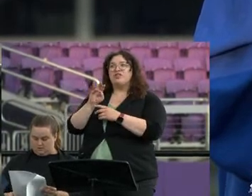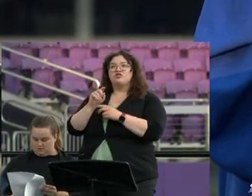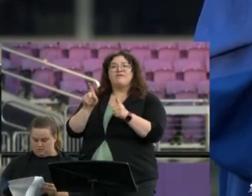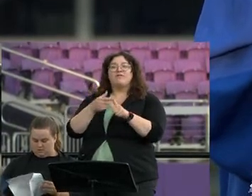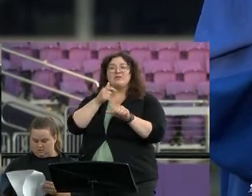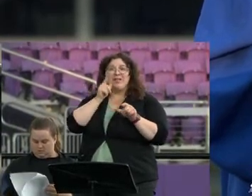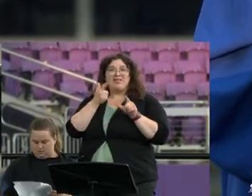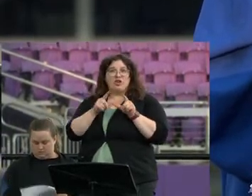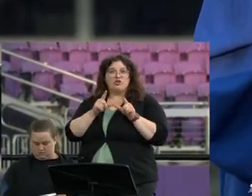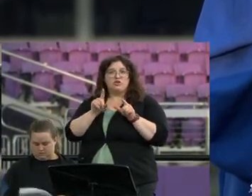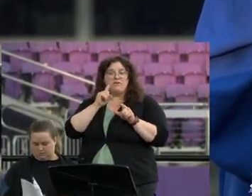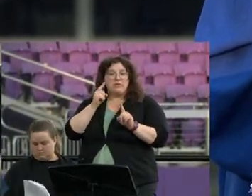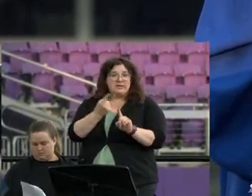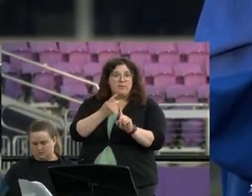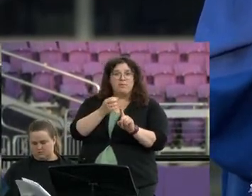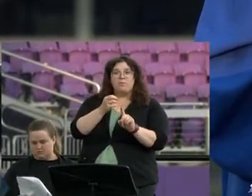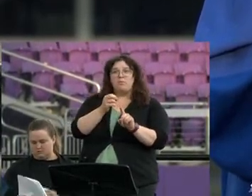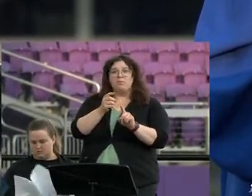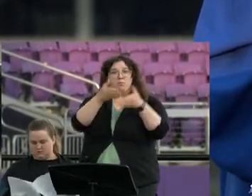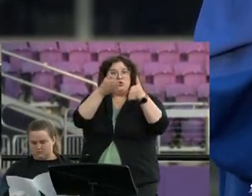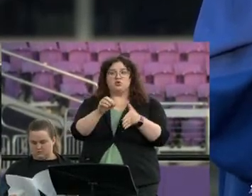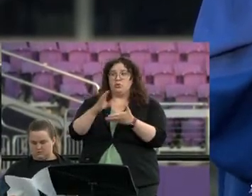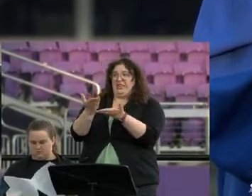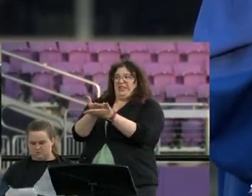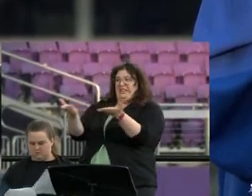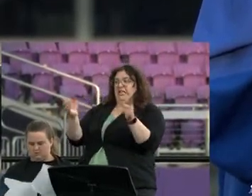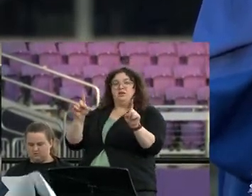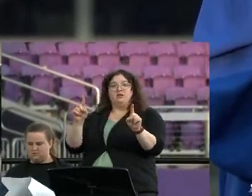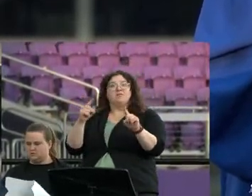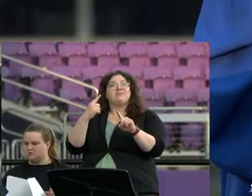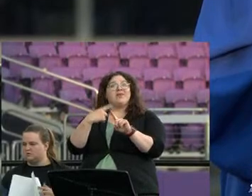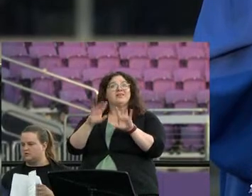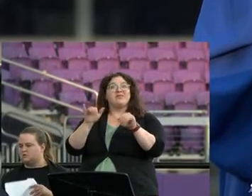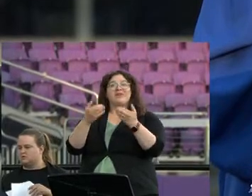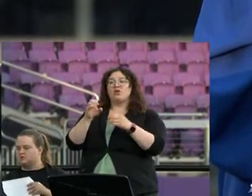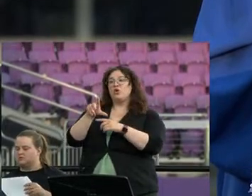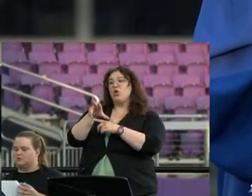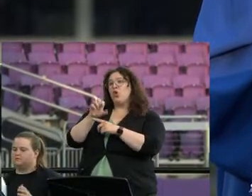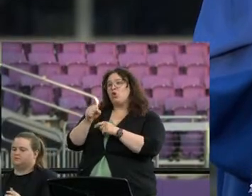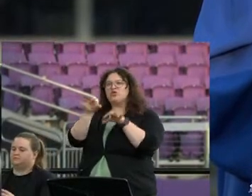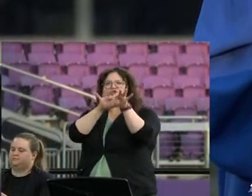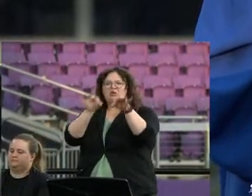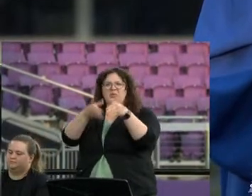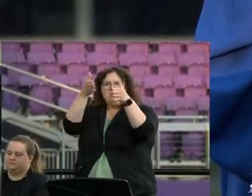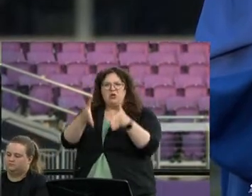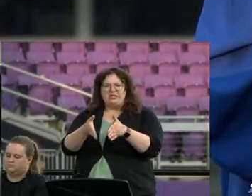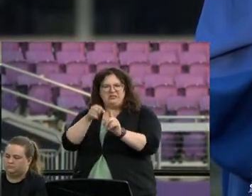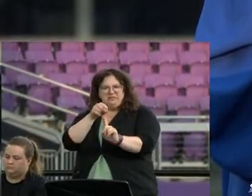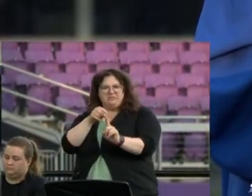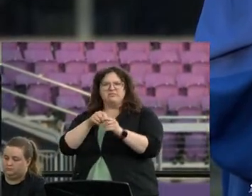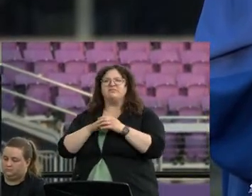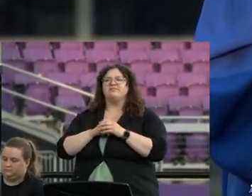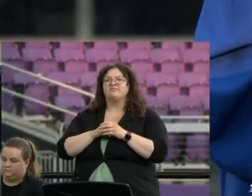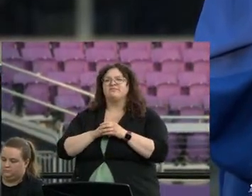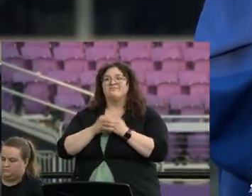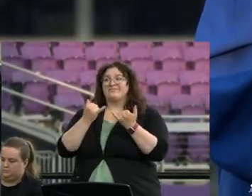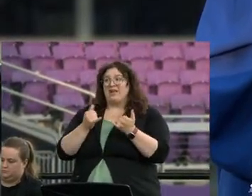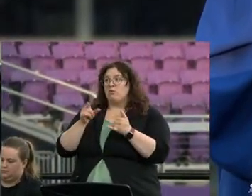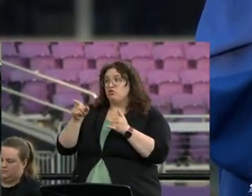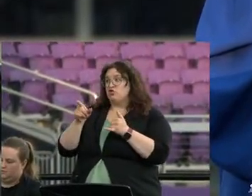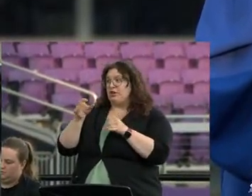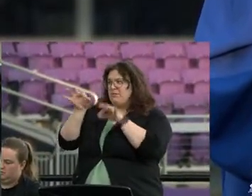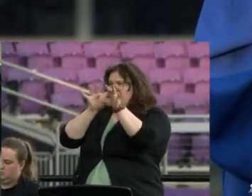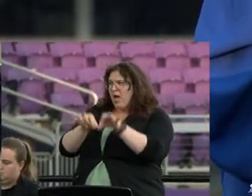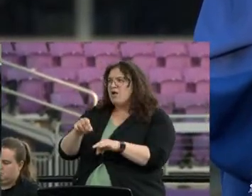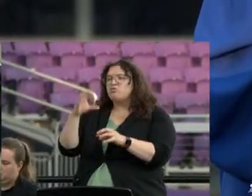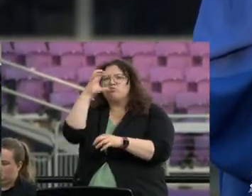of someone or something, as well as providing her with clues that describe the person. She will then have to guess who the person